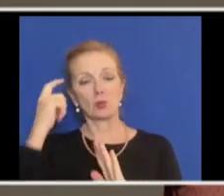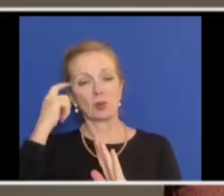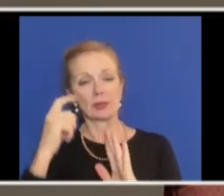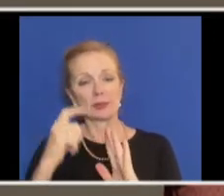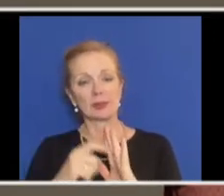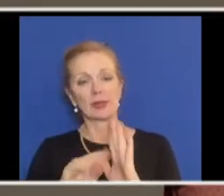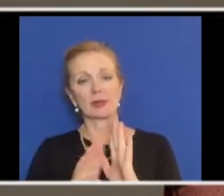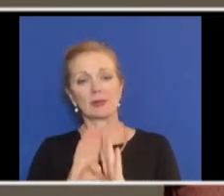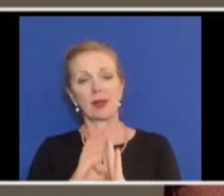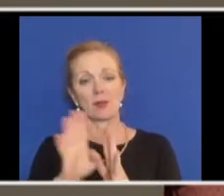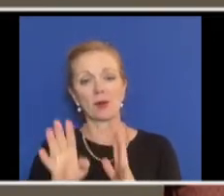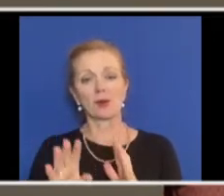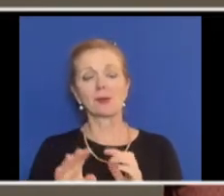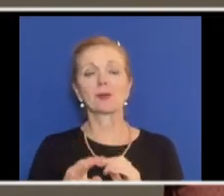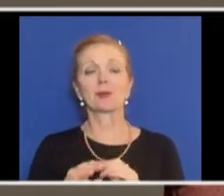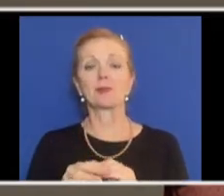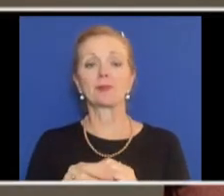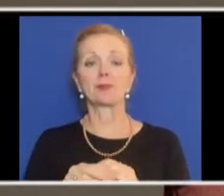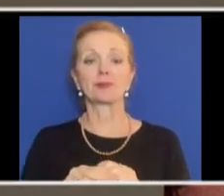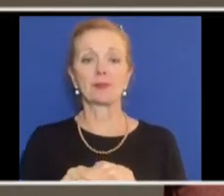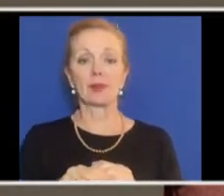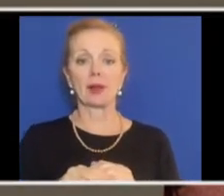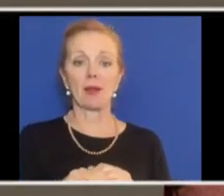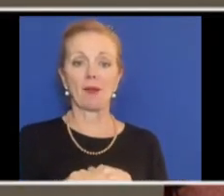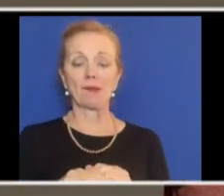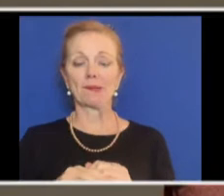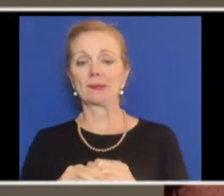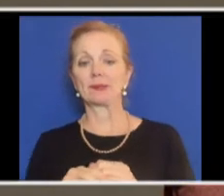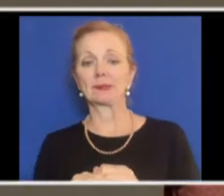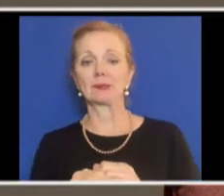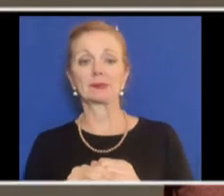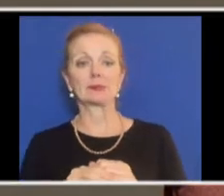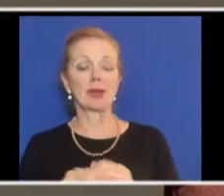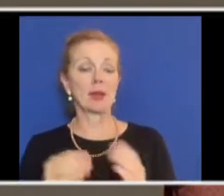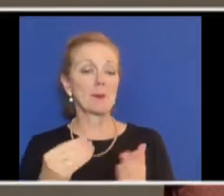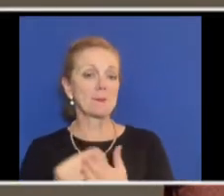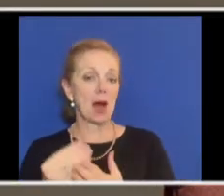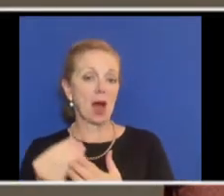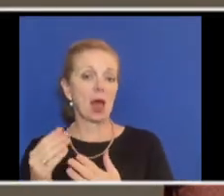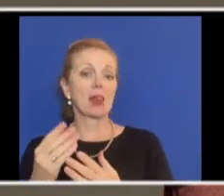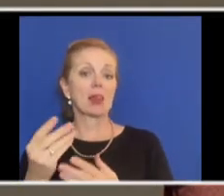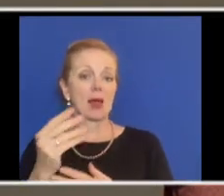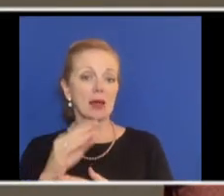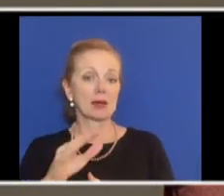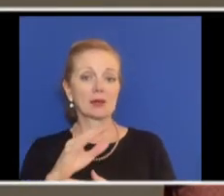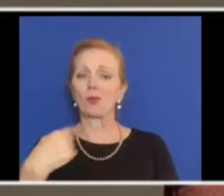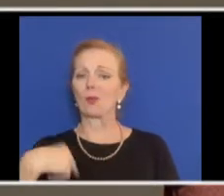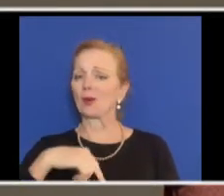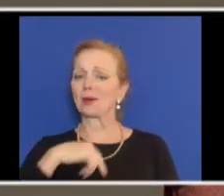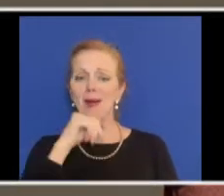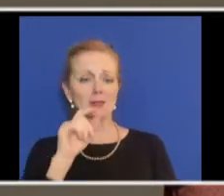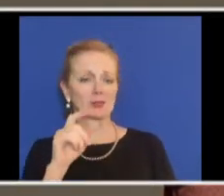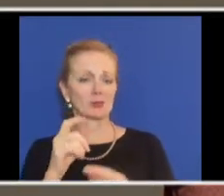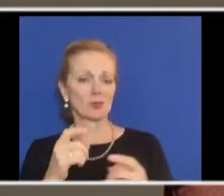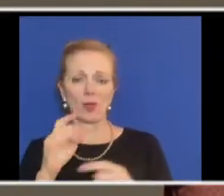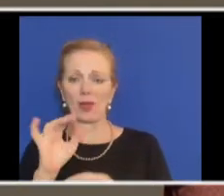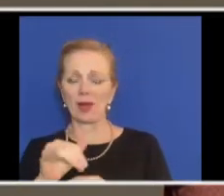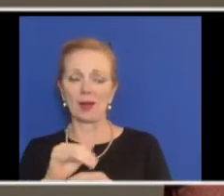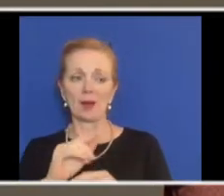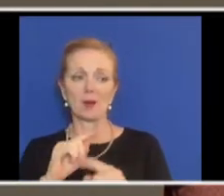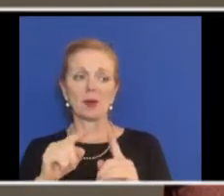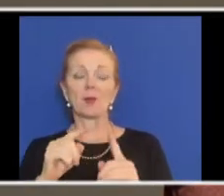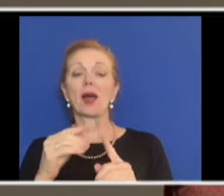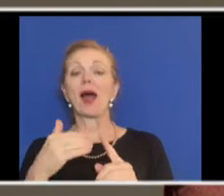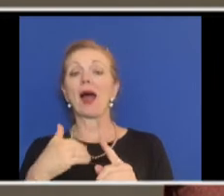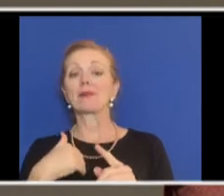Developers uh you know can can buy land and and then we we don't control that but we have